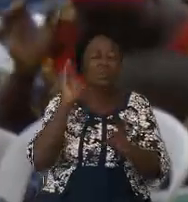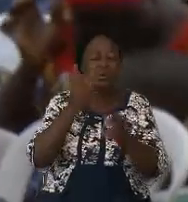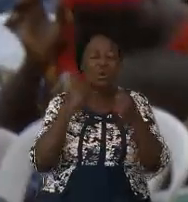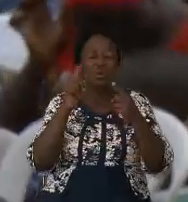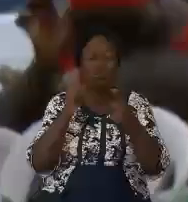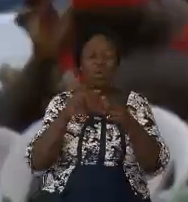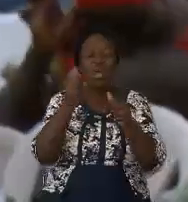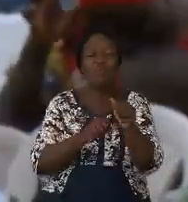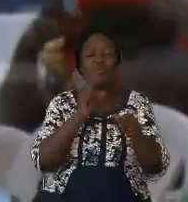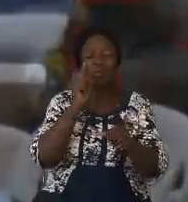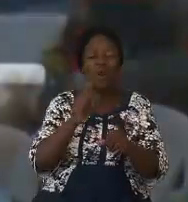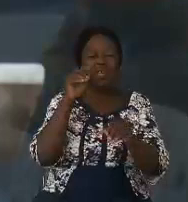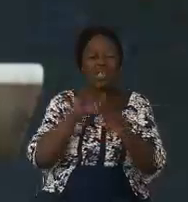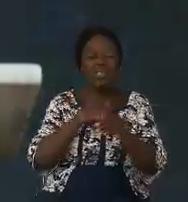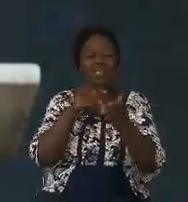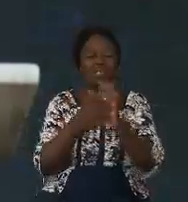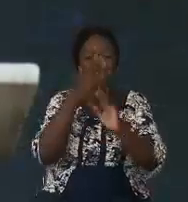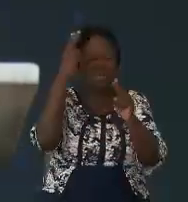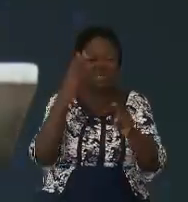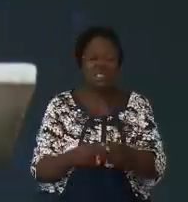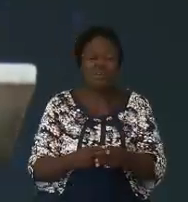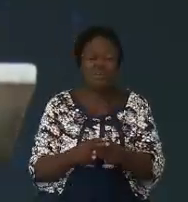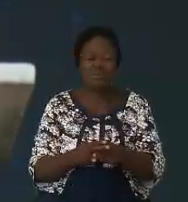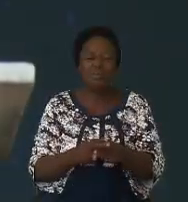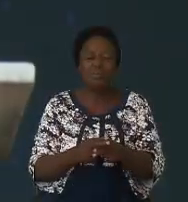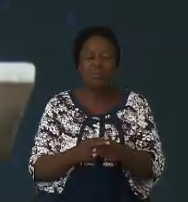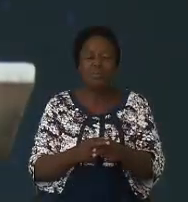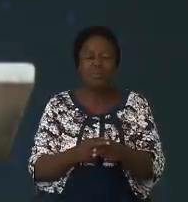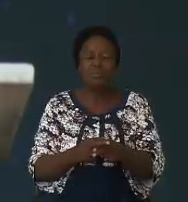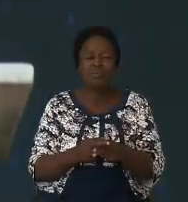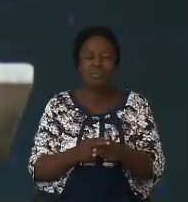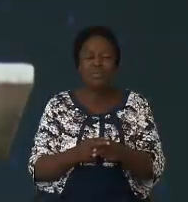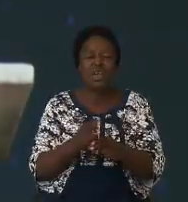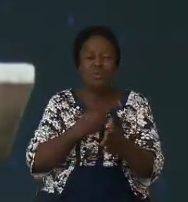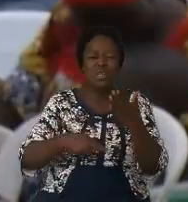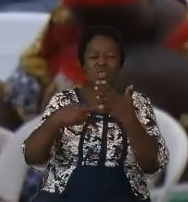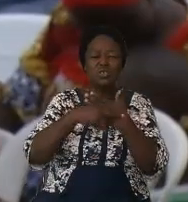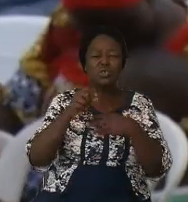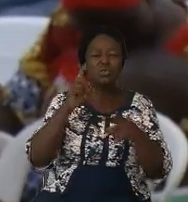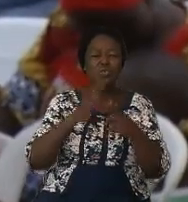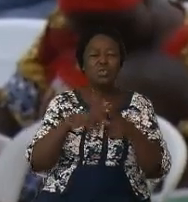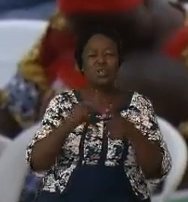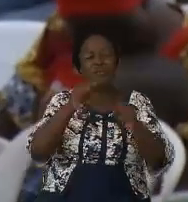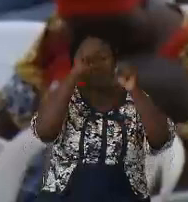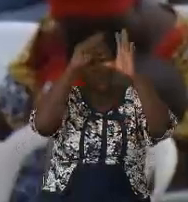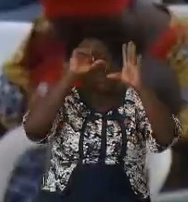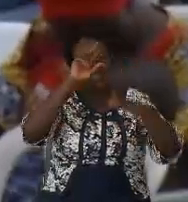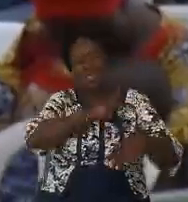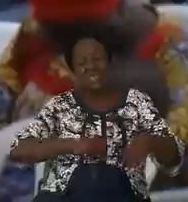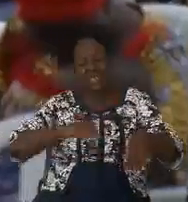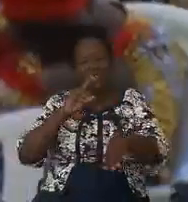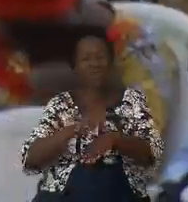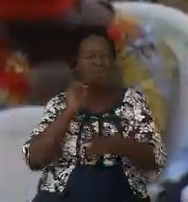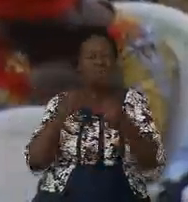Lord, I pray your salvation will come to everyone in Jesus' name. Restoration to